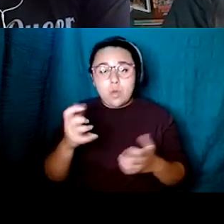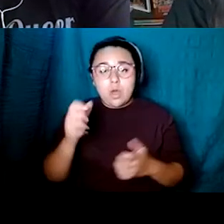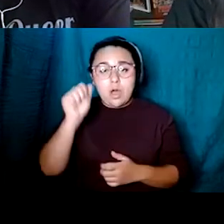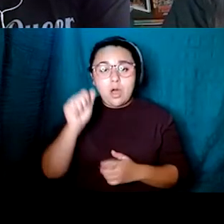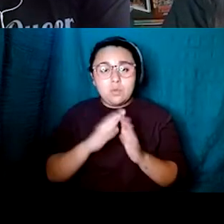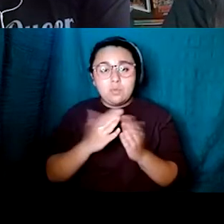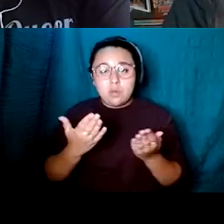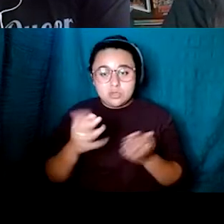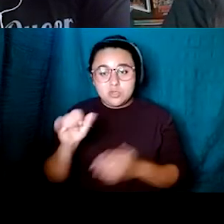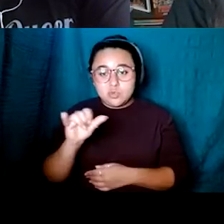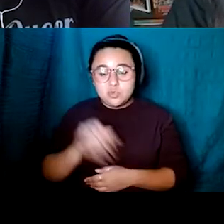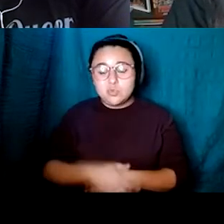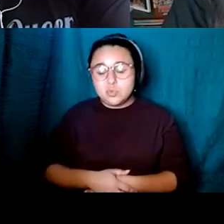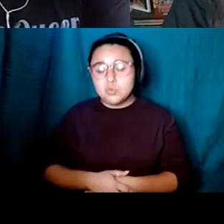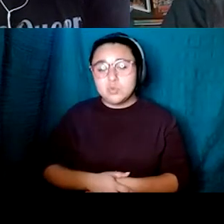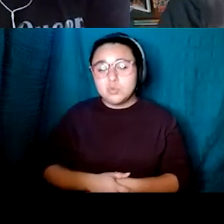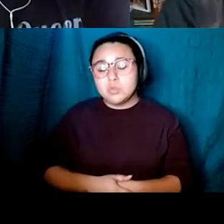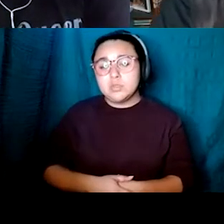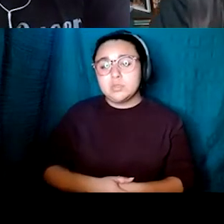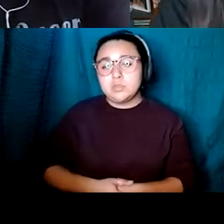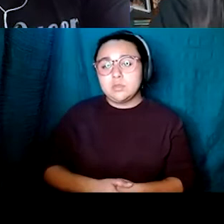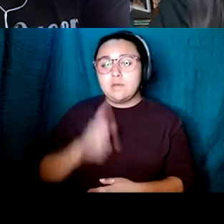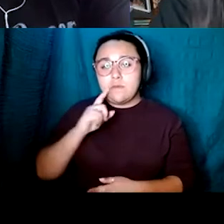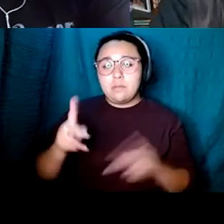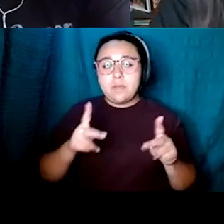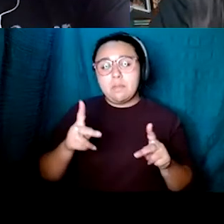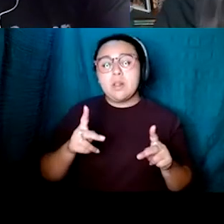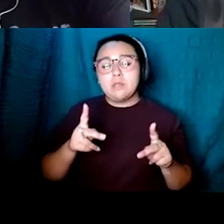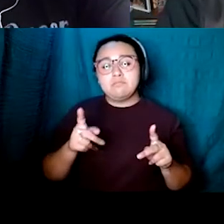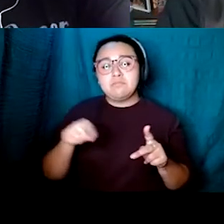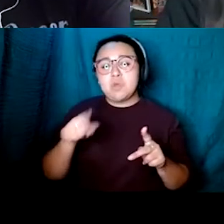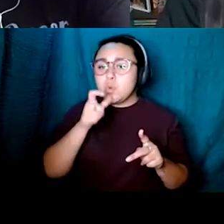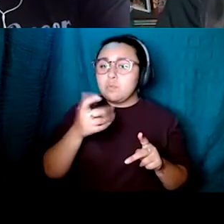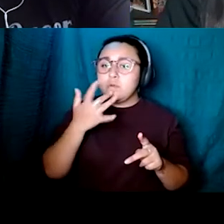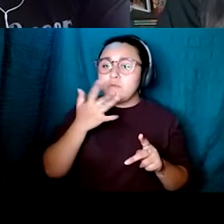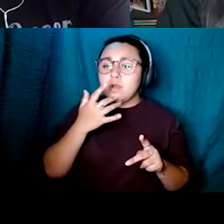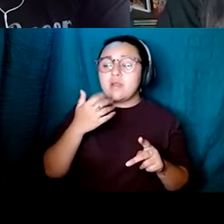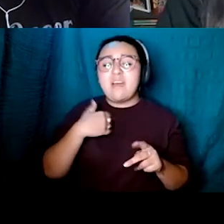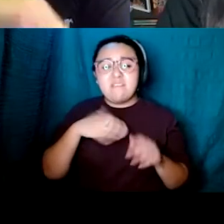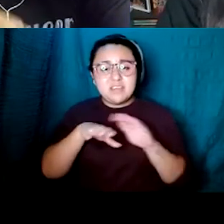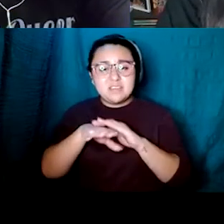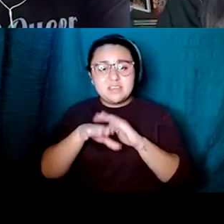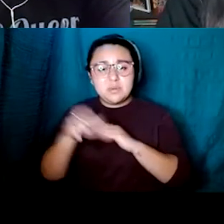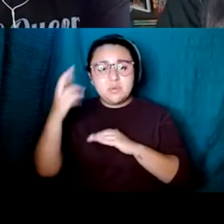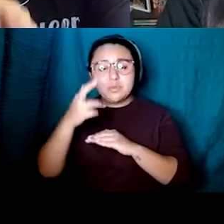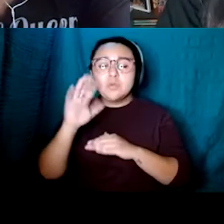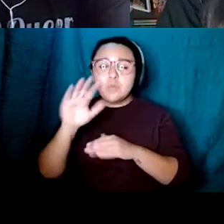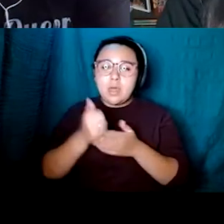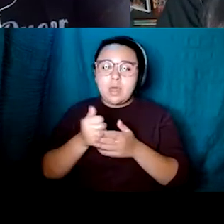it for, you know, some people just prefer that and for accessibility reasons. So that would also help with that.